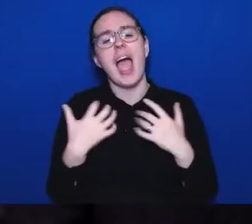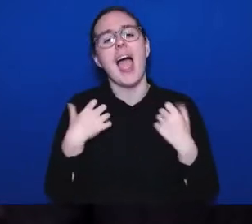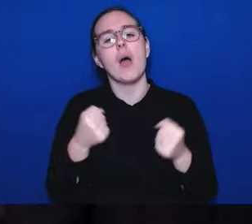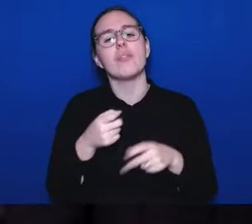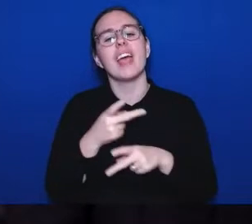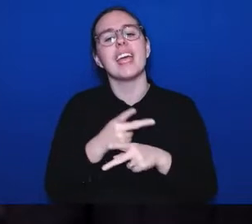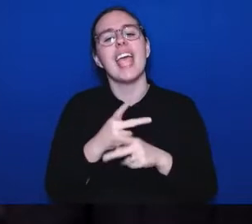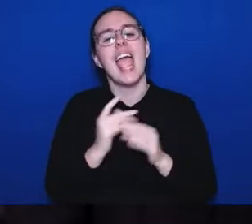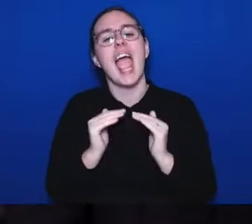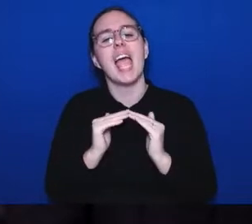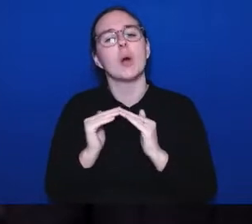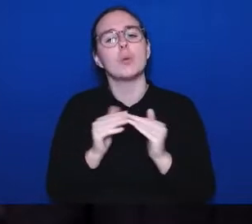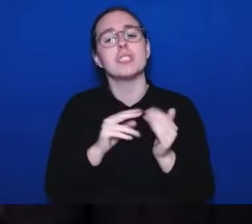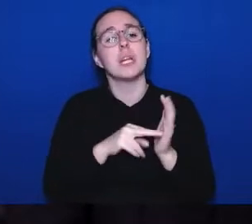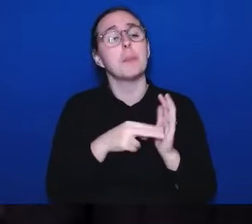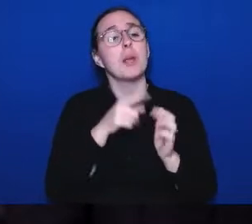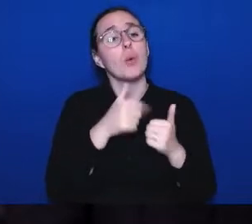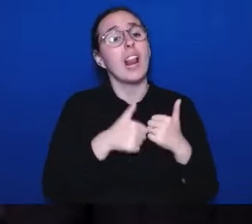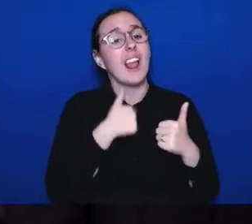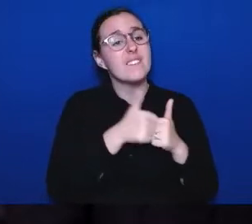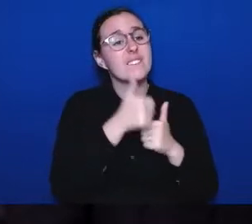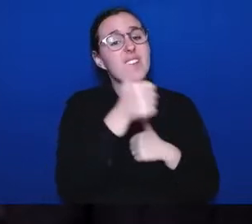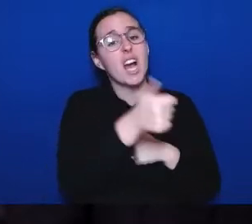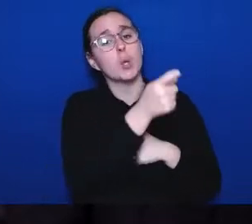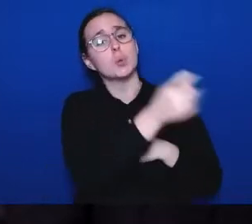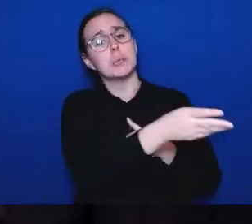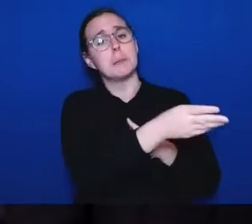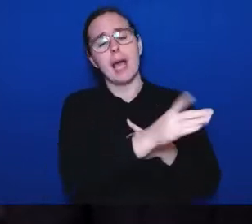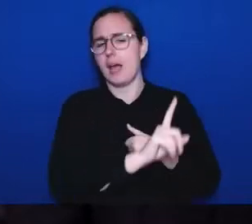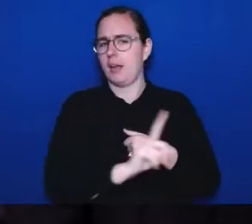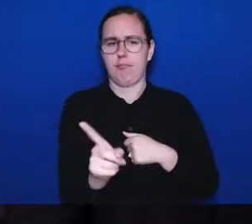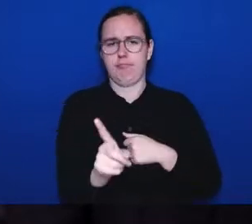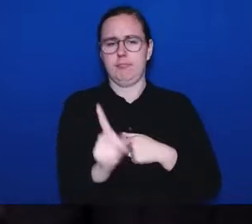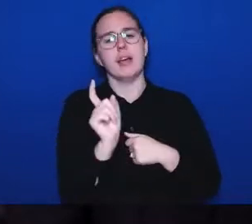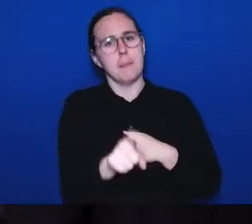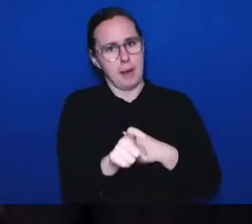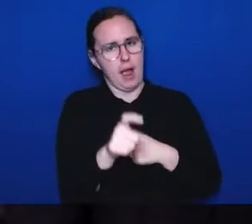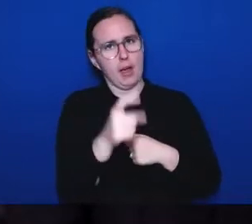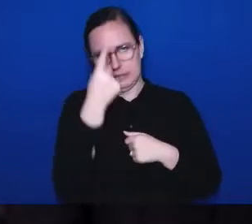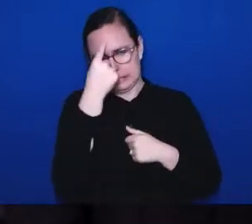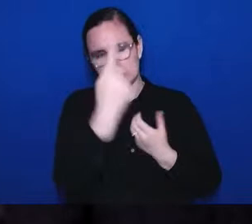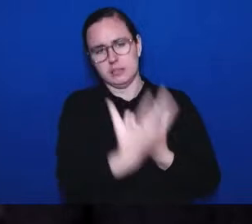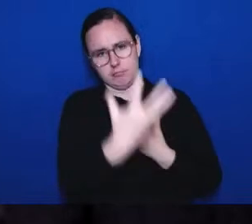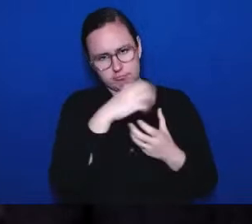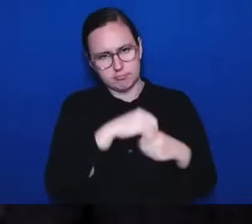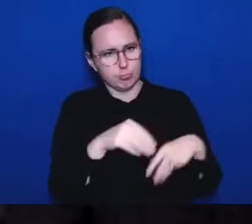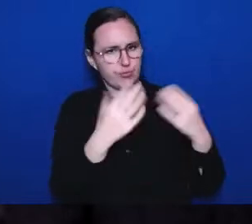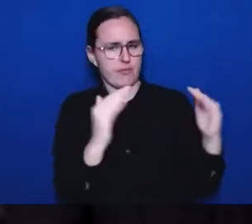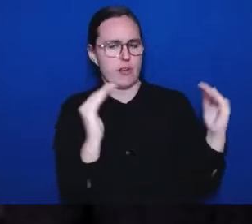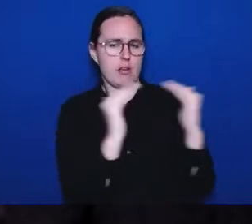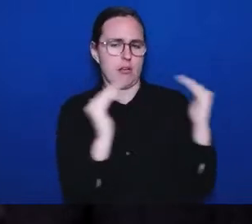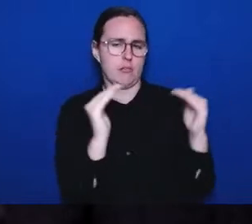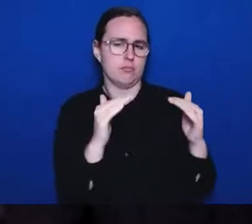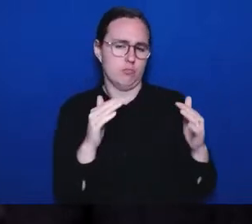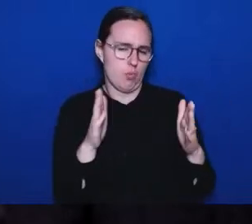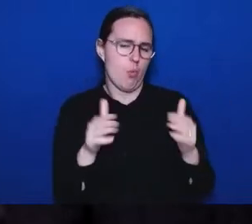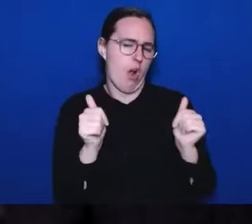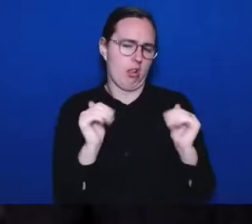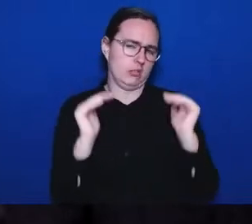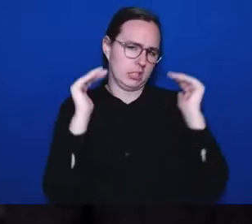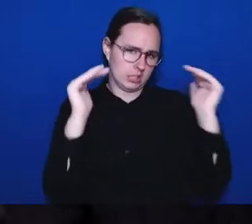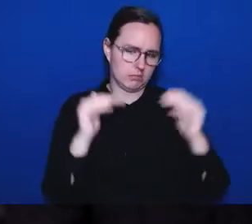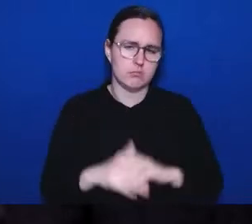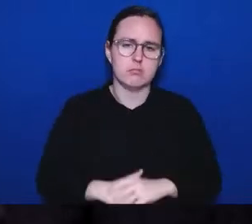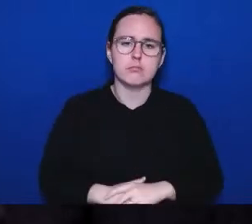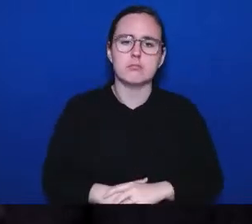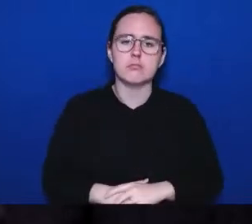and to anchor in the supportive system of primary care, this looks like the way to kind of move in this direction and really